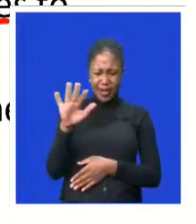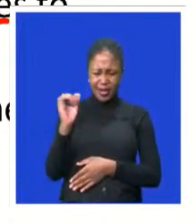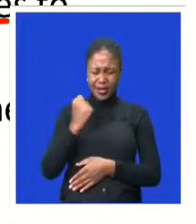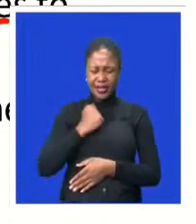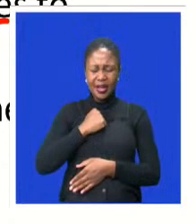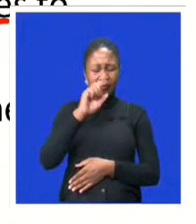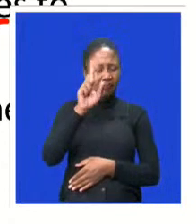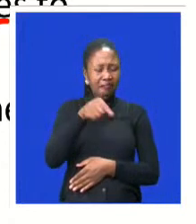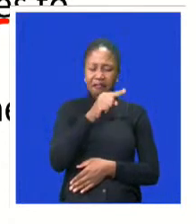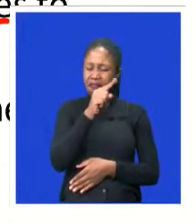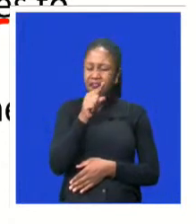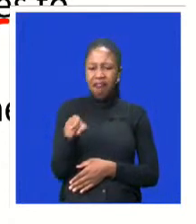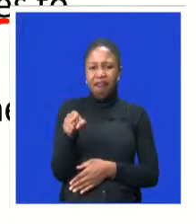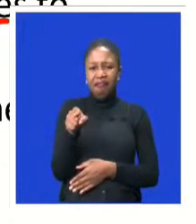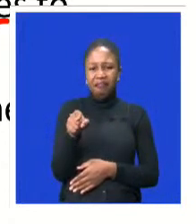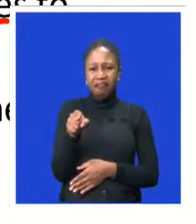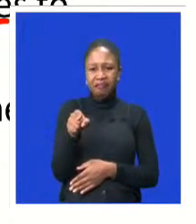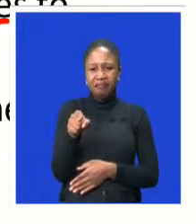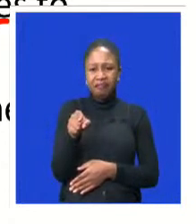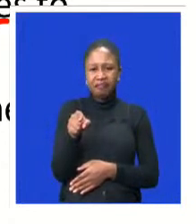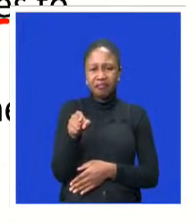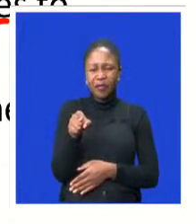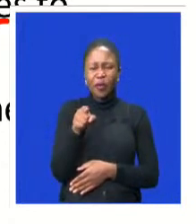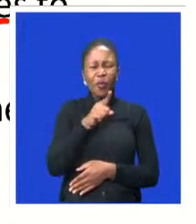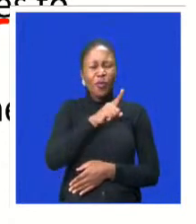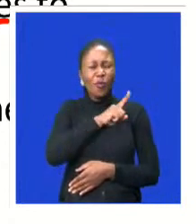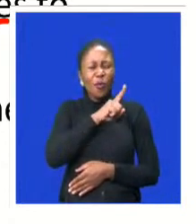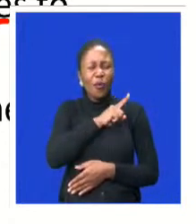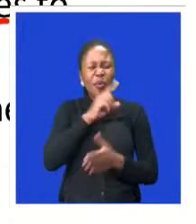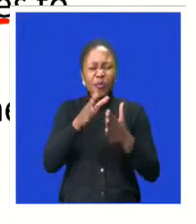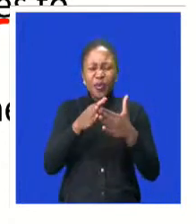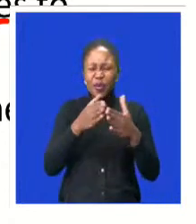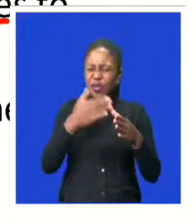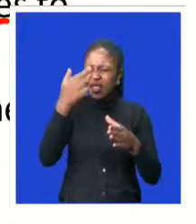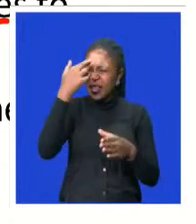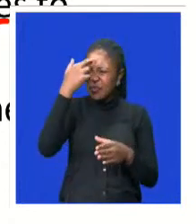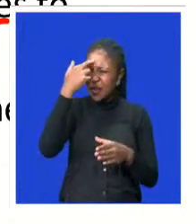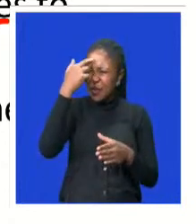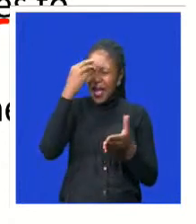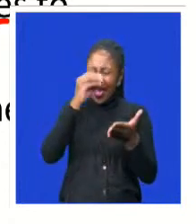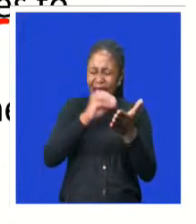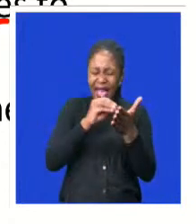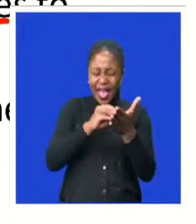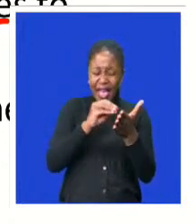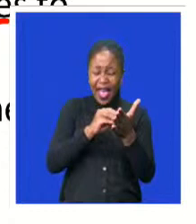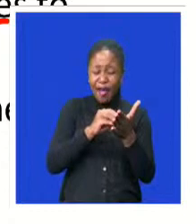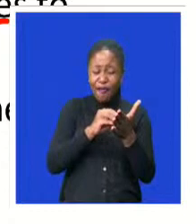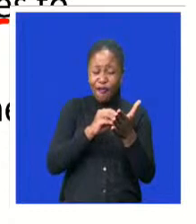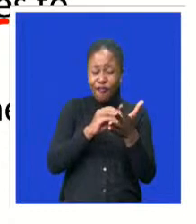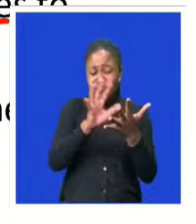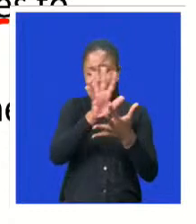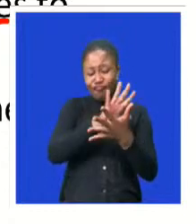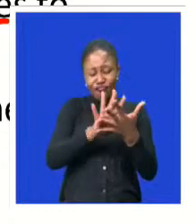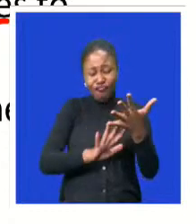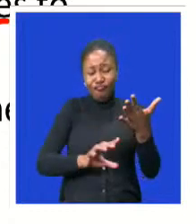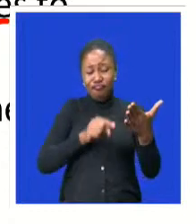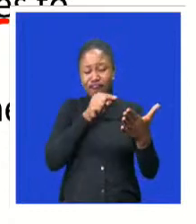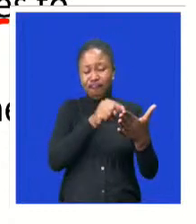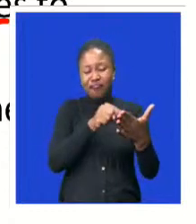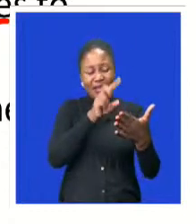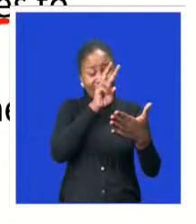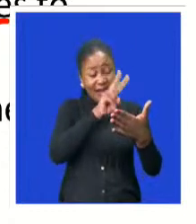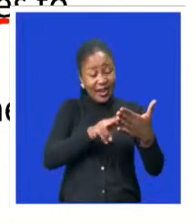you have read something on you have read something on that